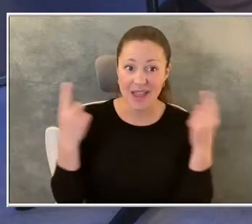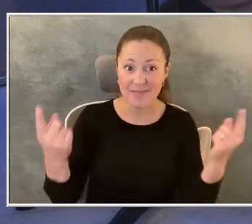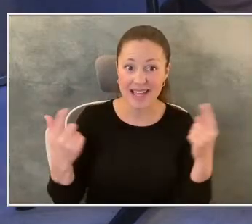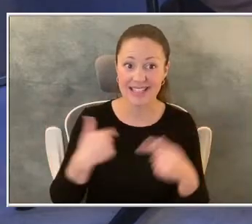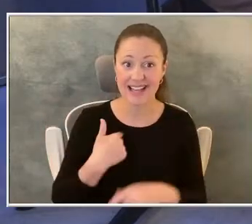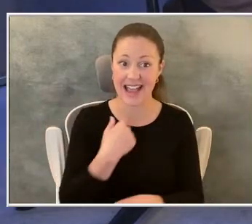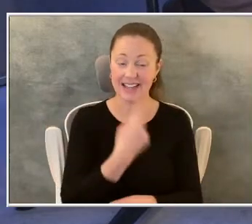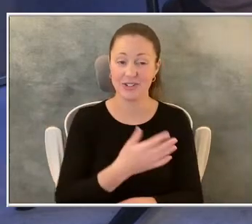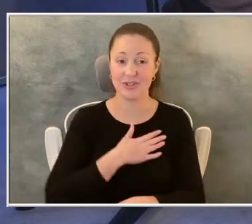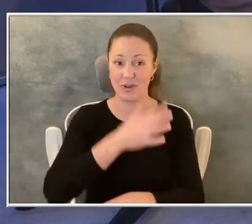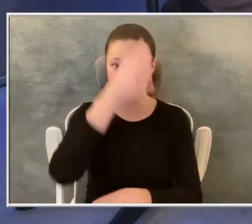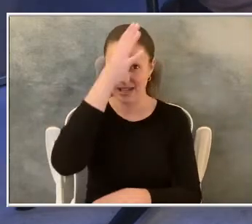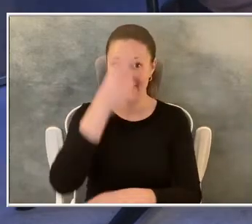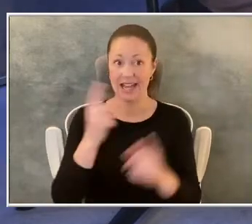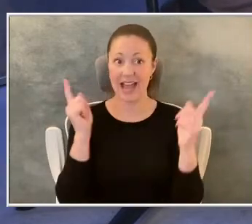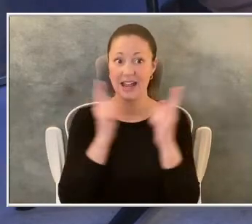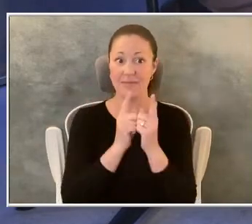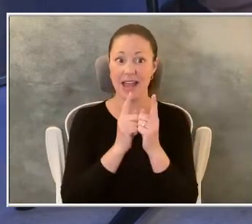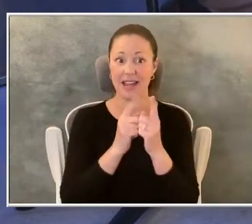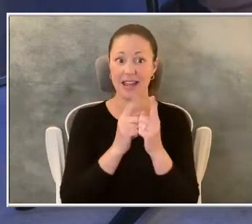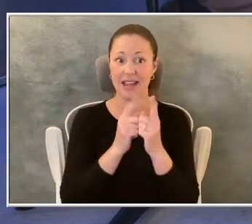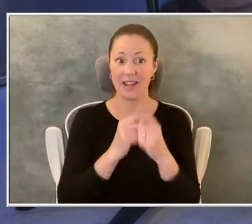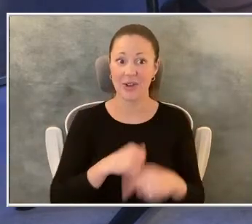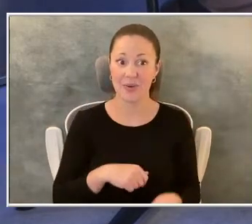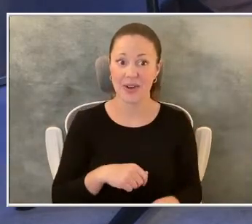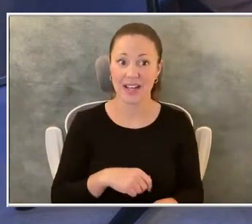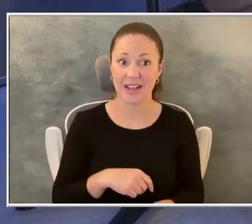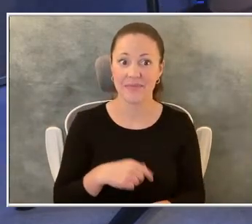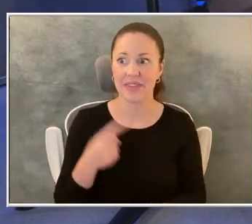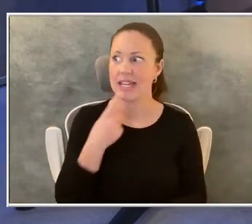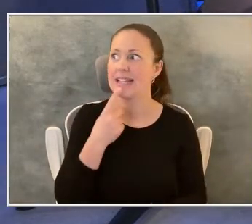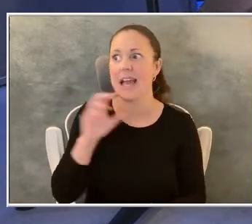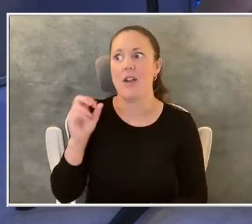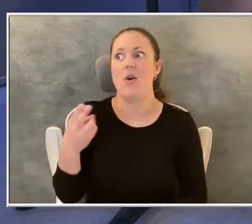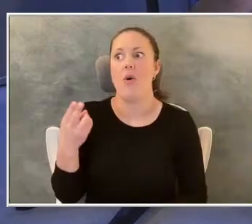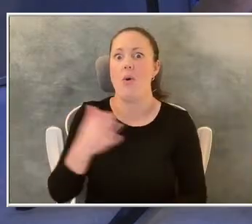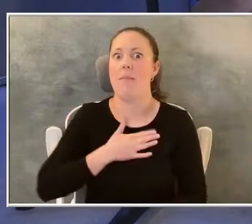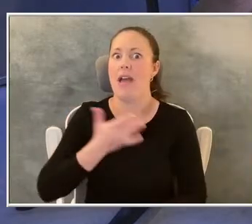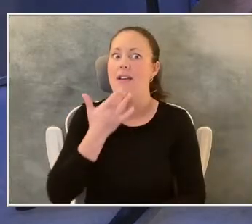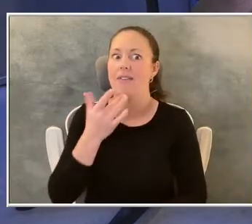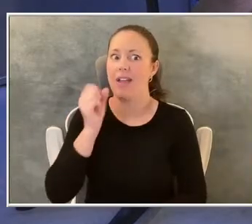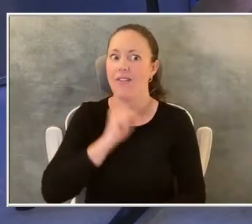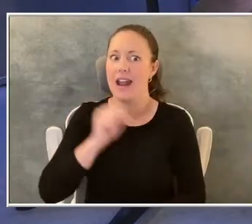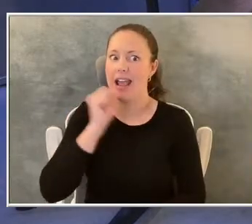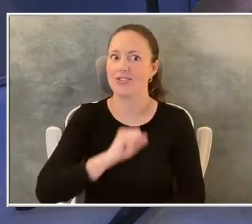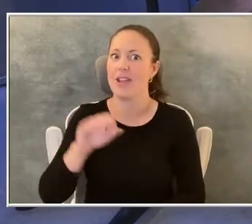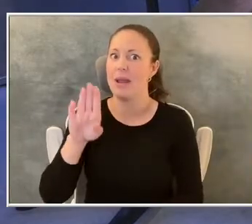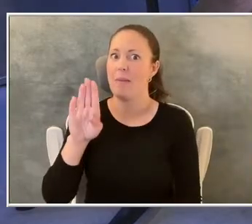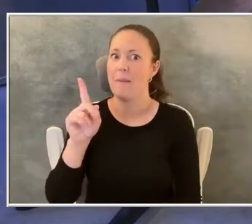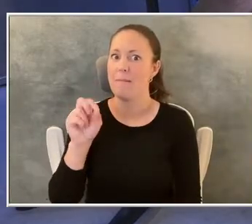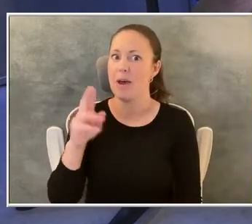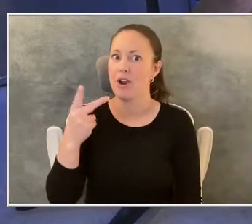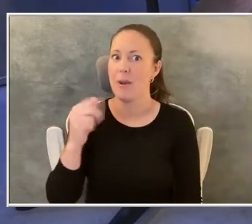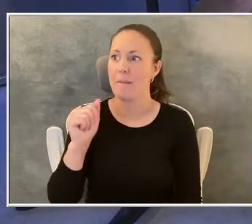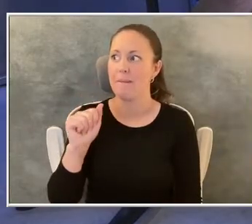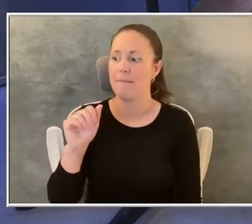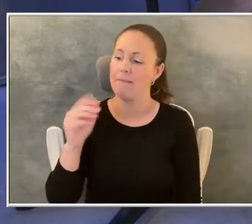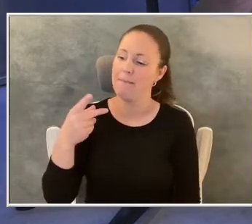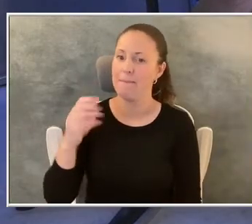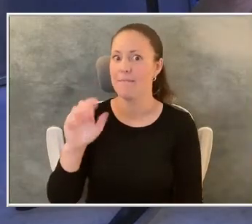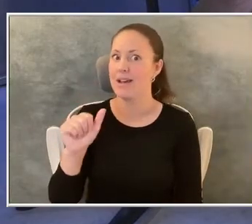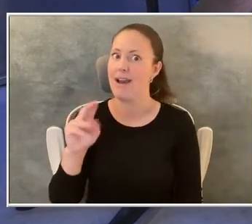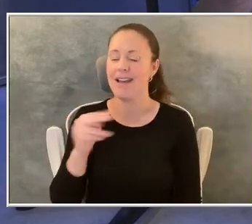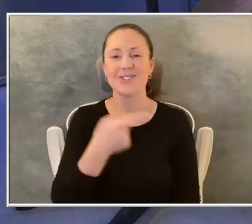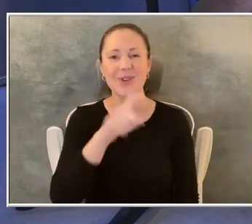He goes, "Oh, that butter pecan." And people I've met have said, "That's a good man right there." So you have to know that you're